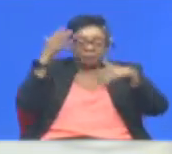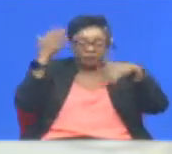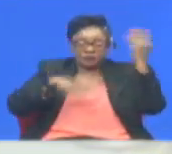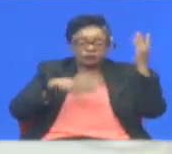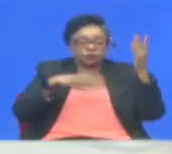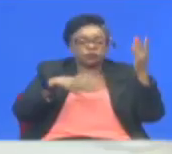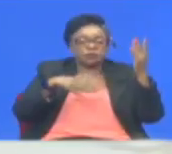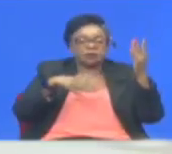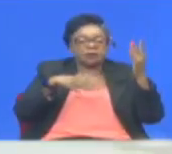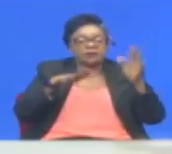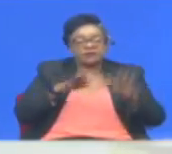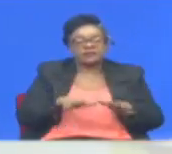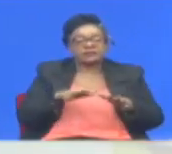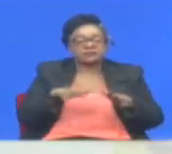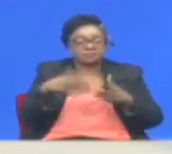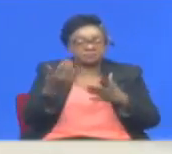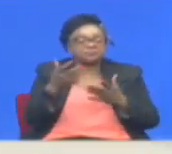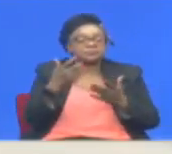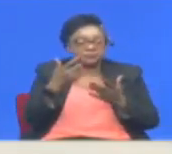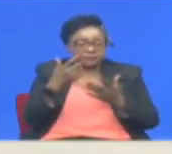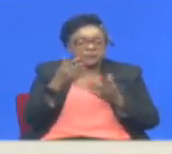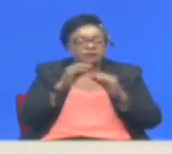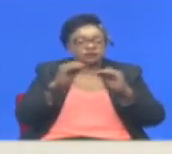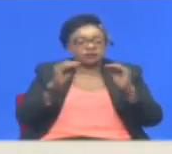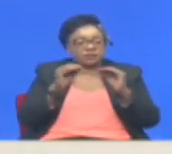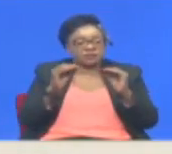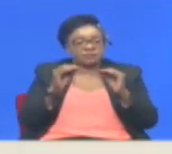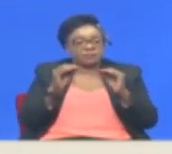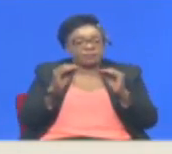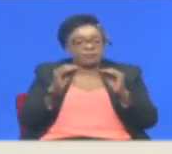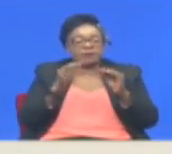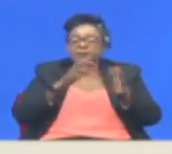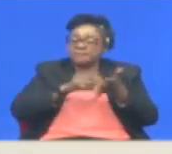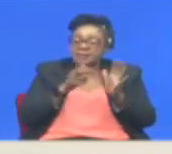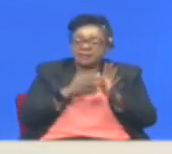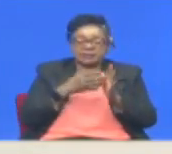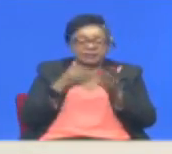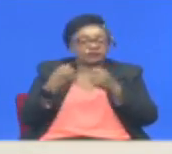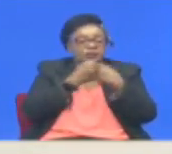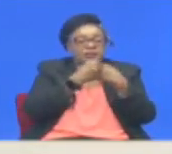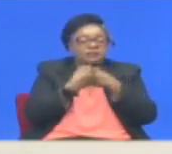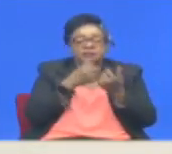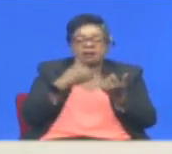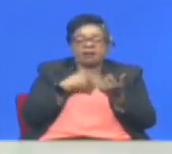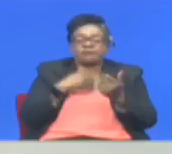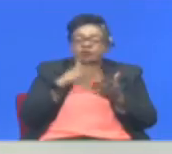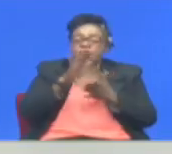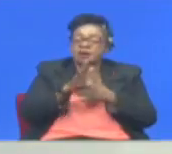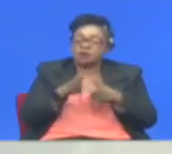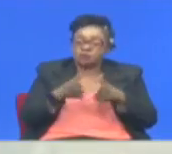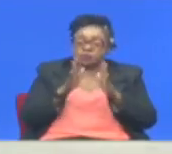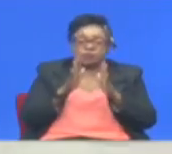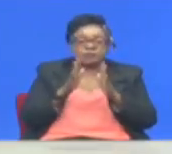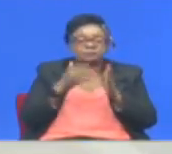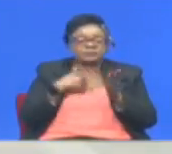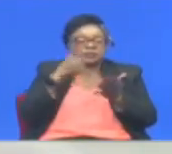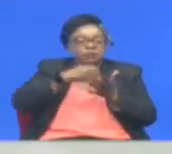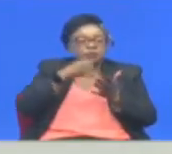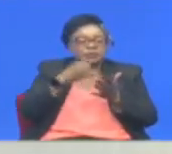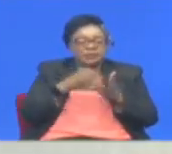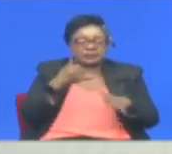athletes training in summer. Despite the challenges encountered on her road to greatness, including a knee injury